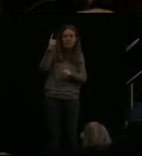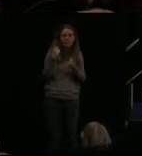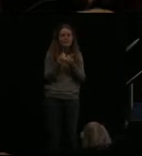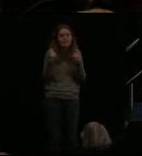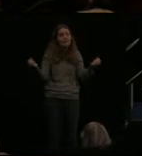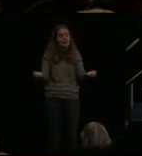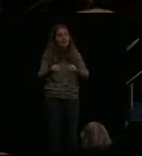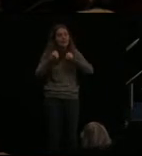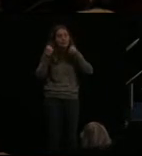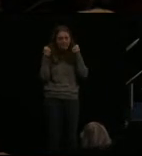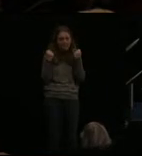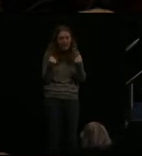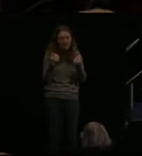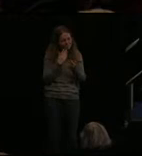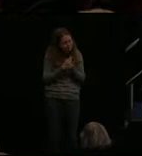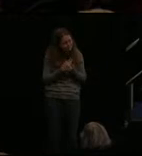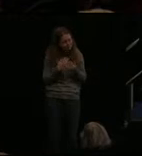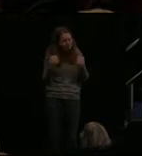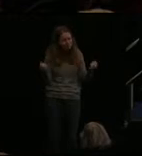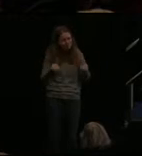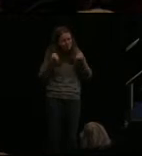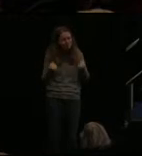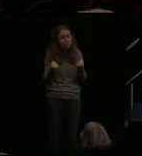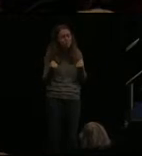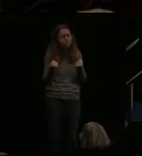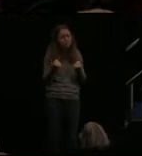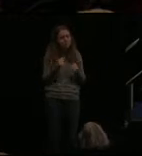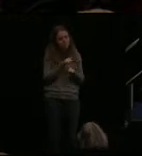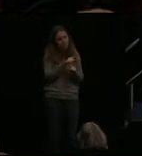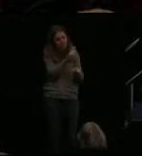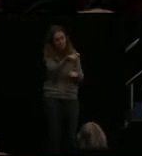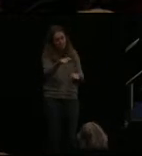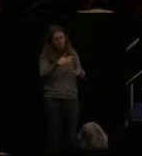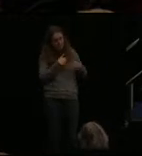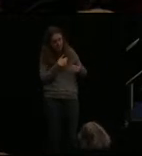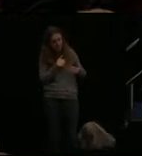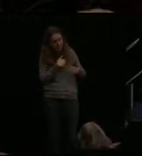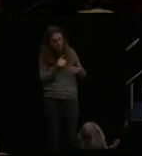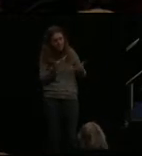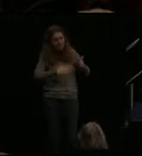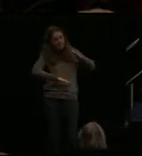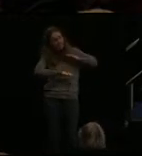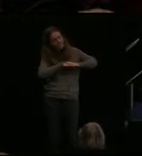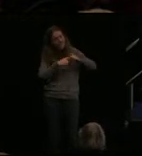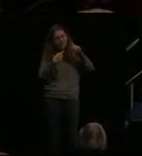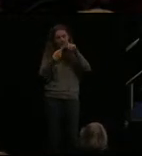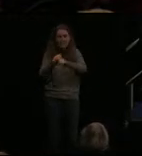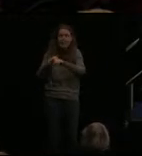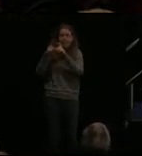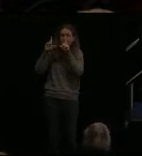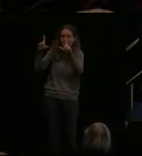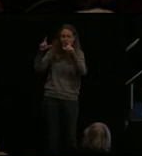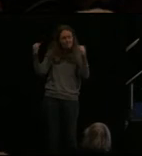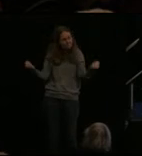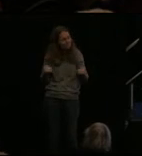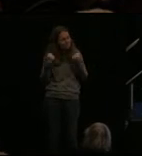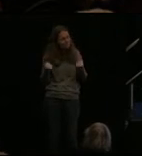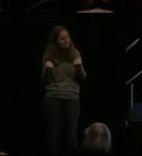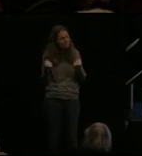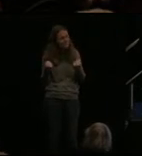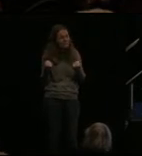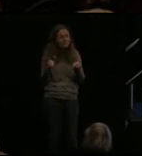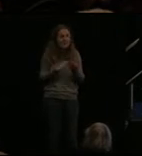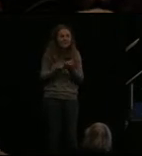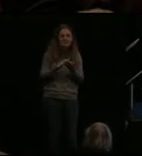powerful, really powerful, about those whose hearts are fully committed to the Lord. It's like the